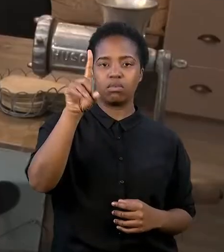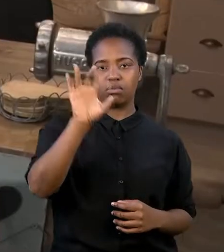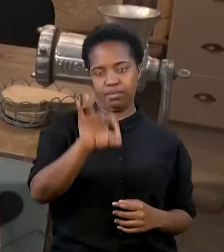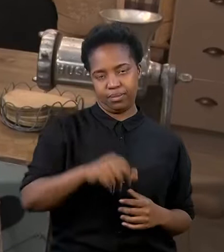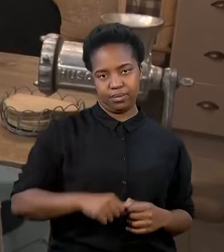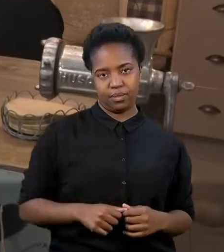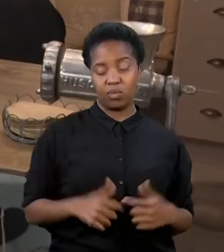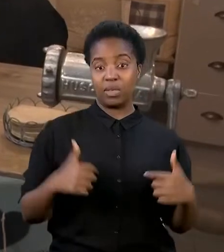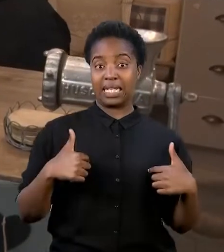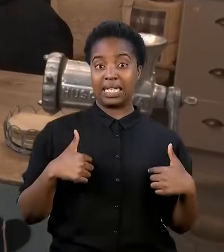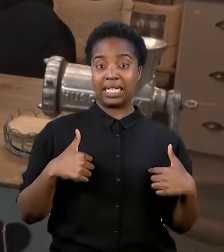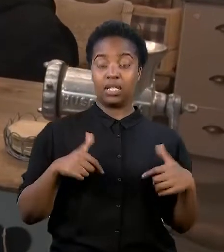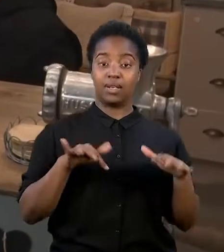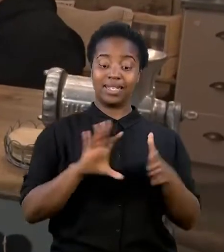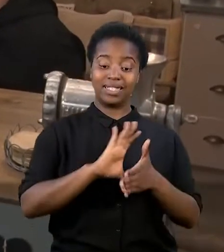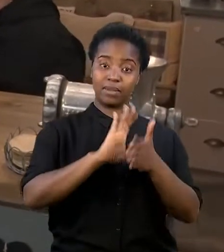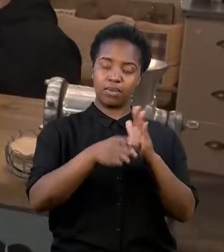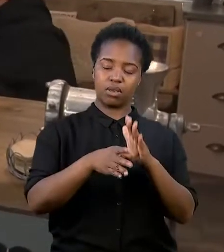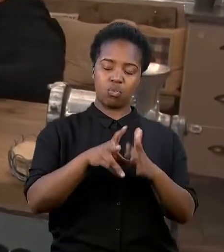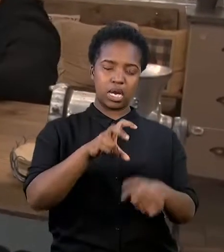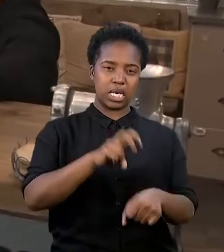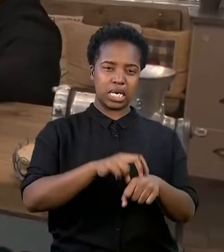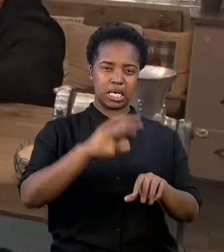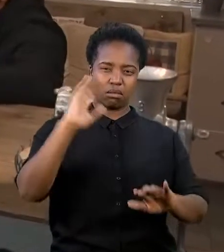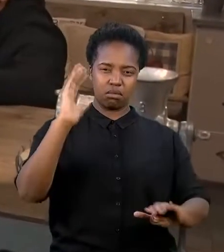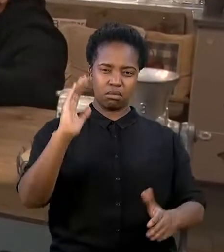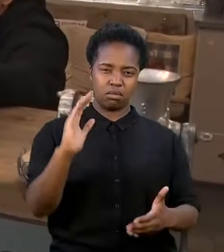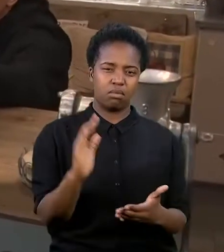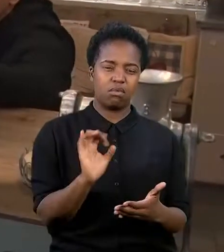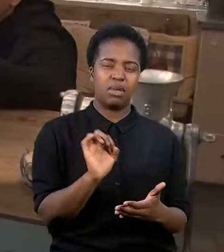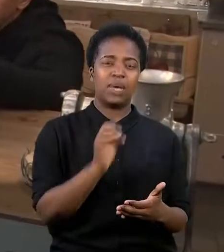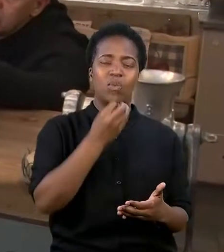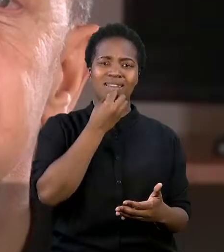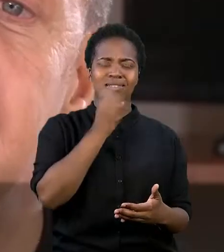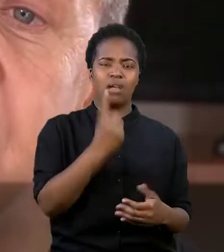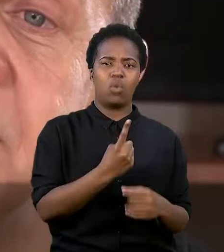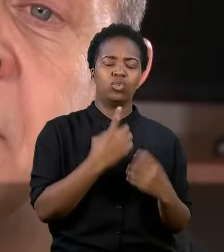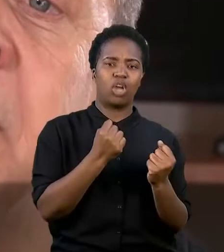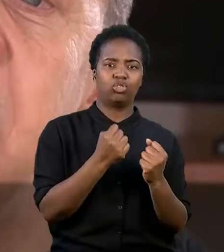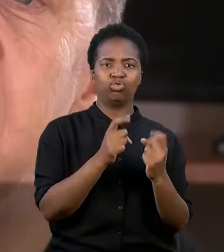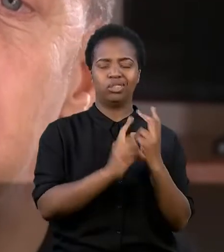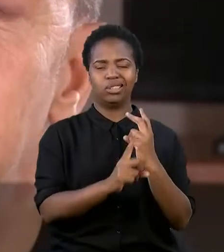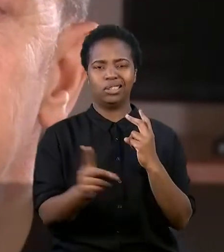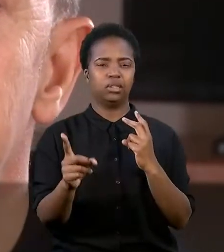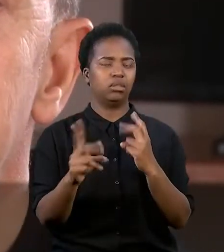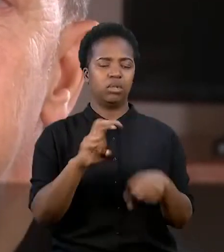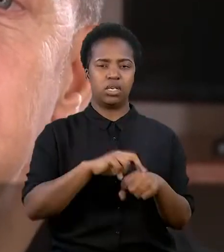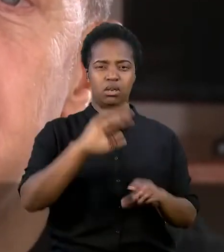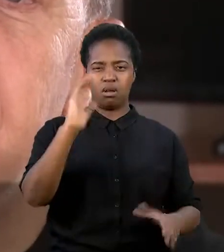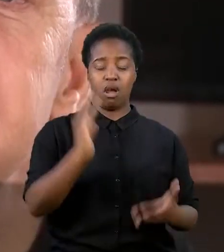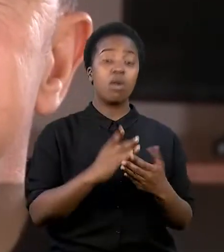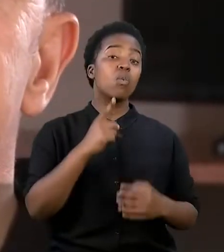meals. We as people with disabilities need to cut down on calories and eat a lot less calories than able-bodied